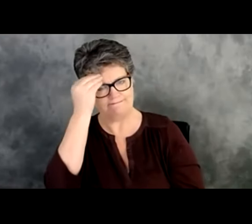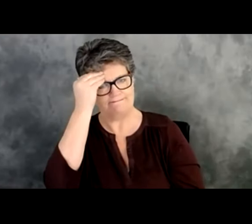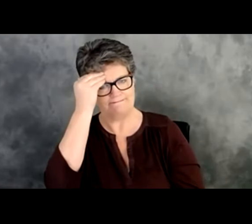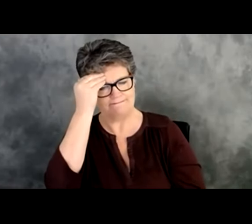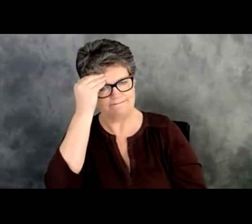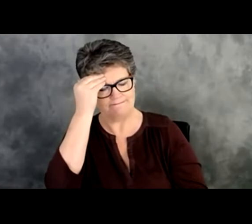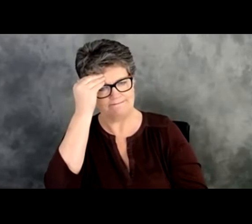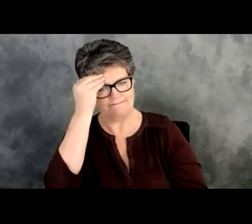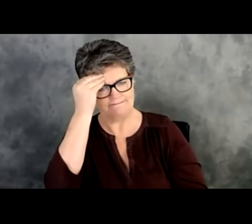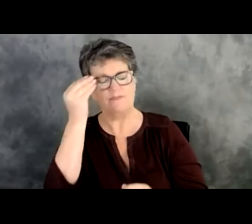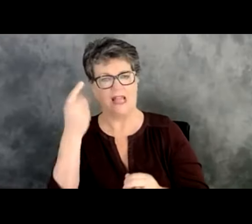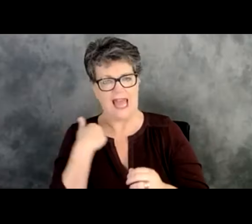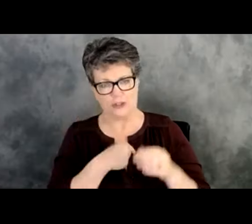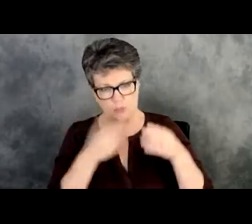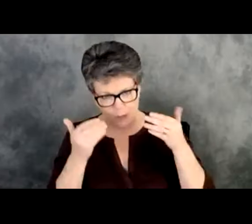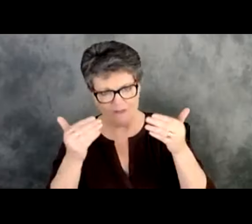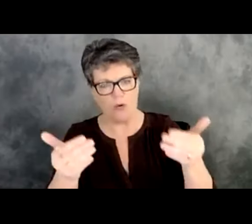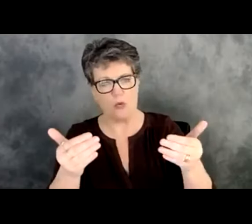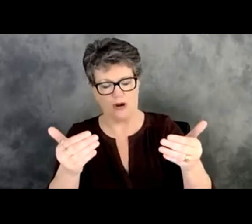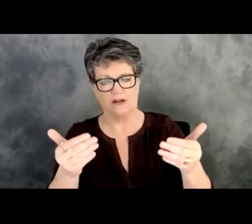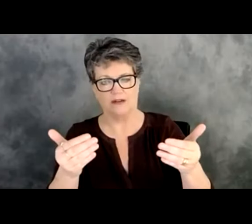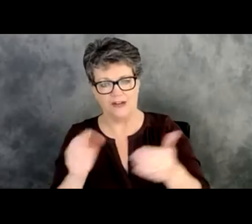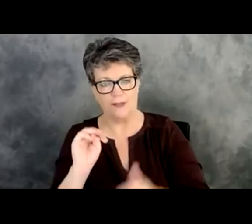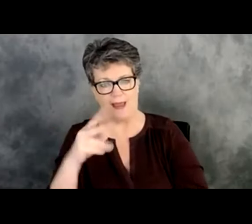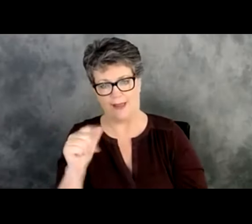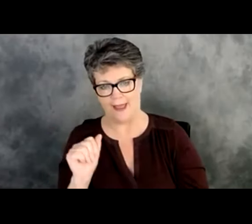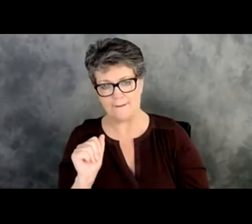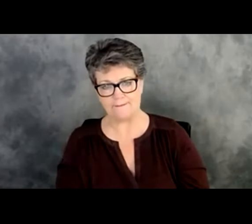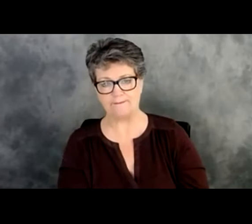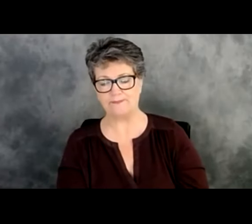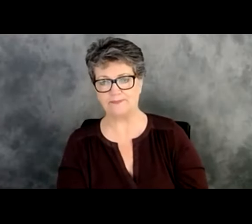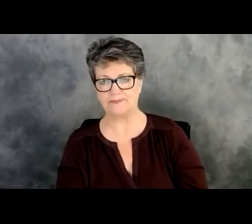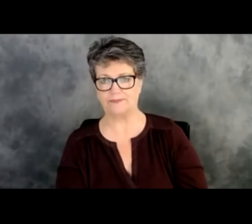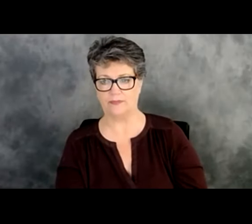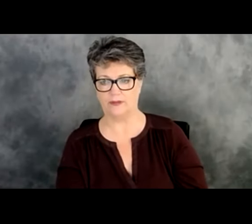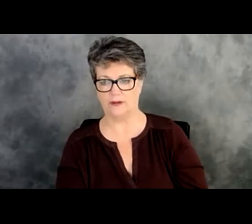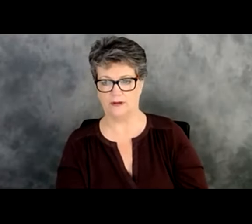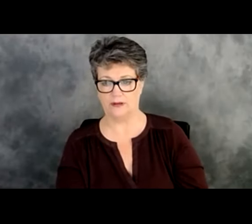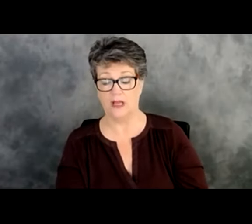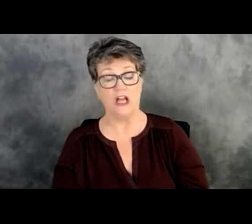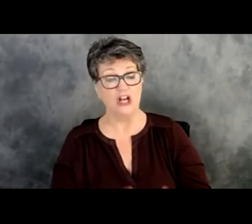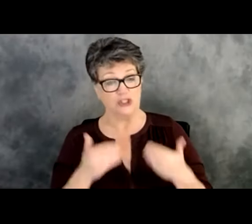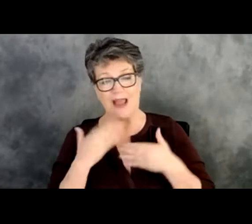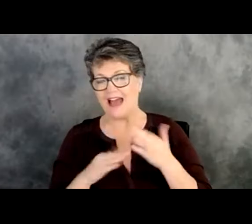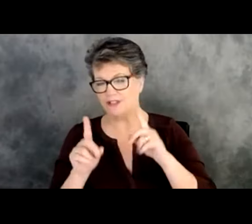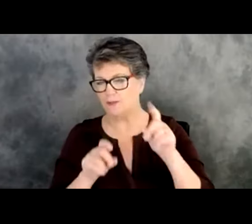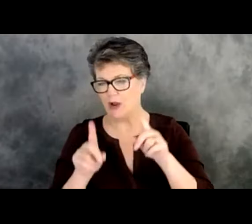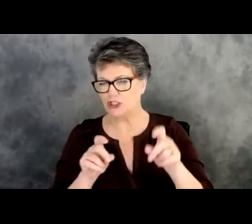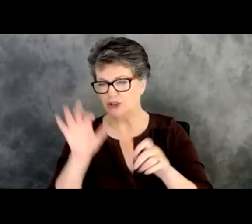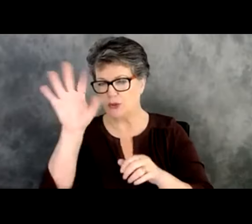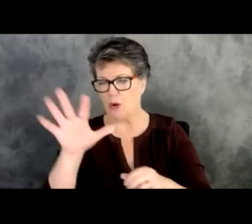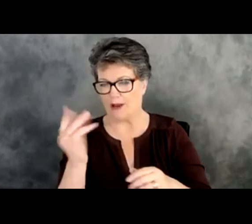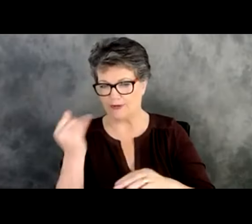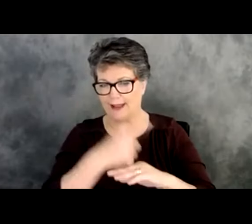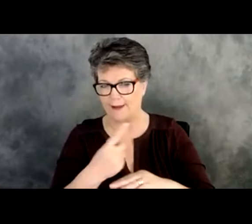of our thoughts as we move forward through the Master Plan on Aging. So I have some questions to throw out